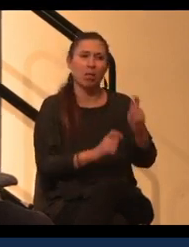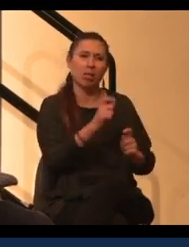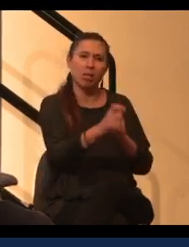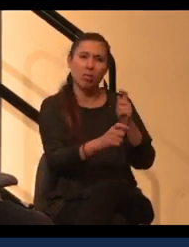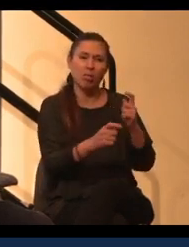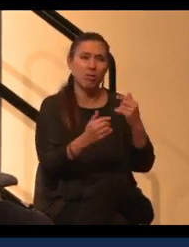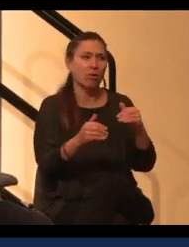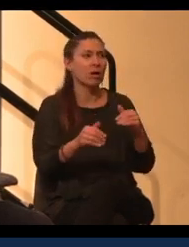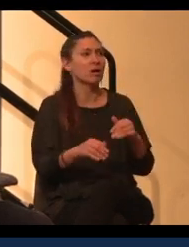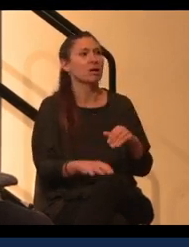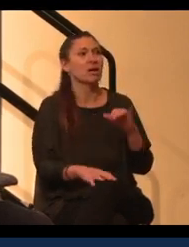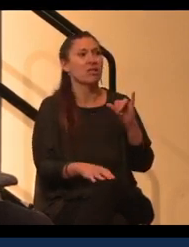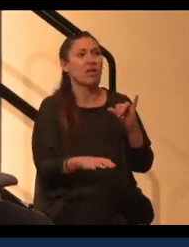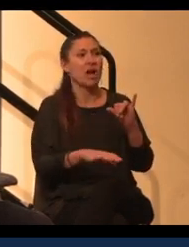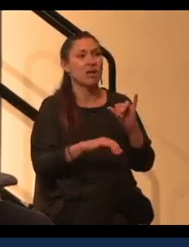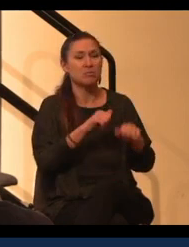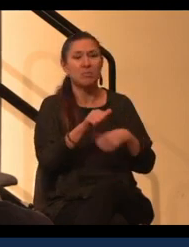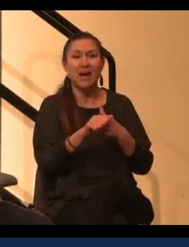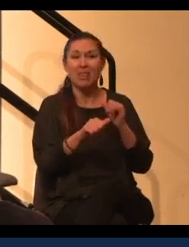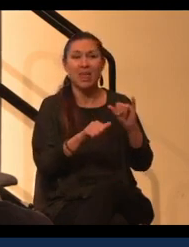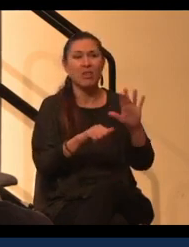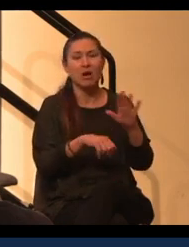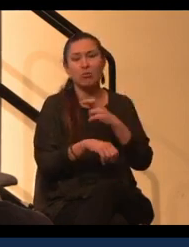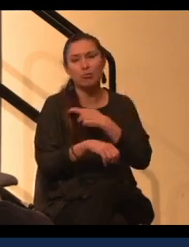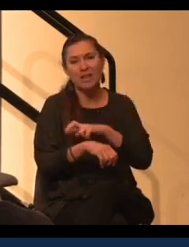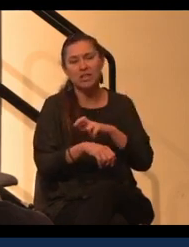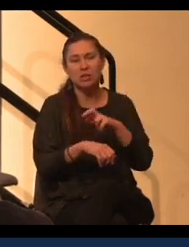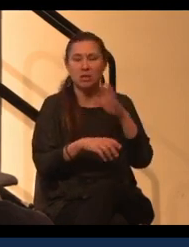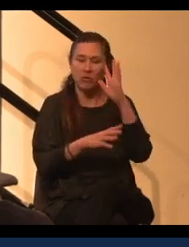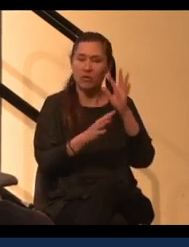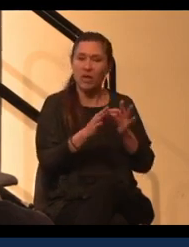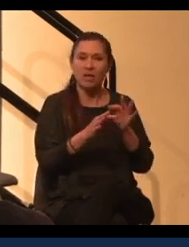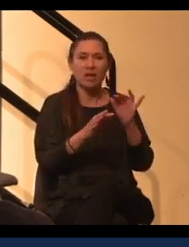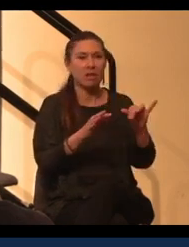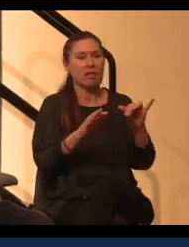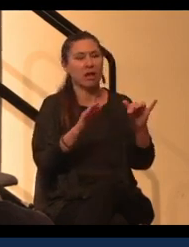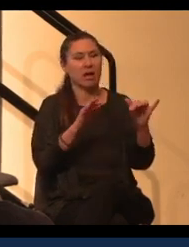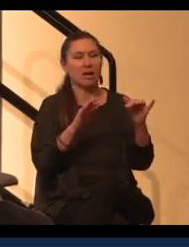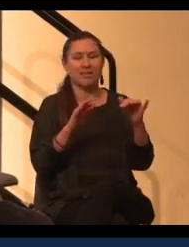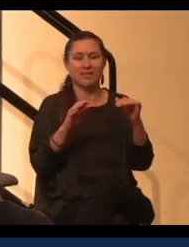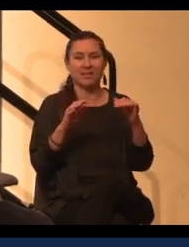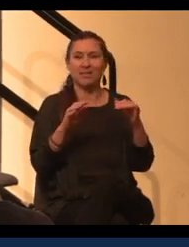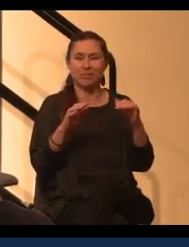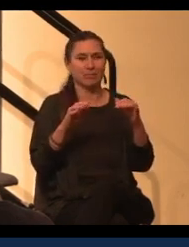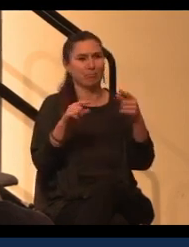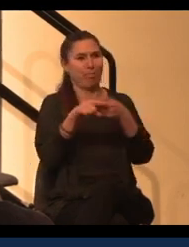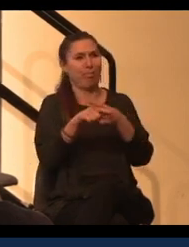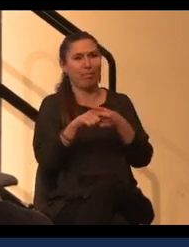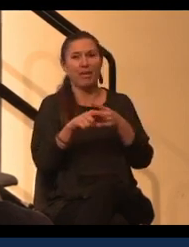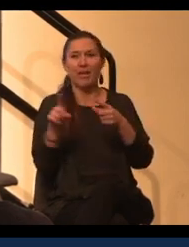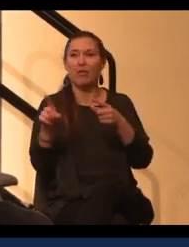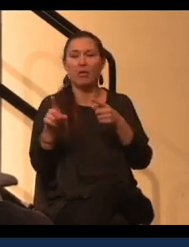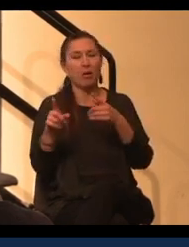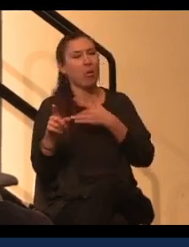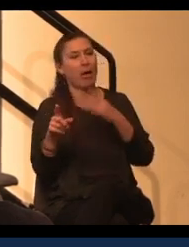also underlies their faith. So this is in direct contrast to the rhetoric about their faith that fuels violent extremism. But